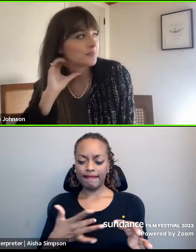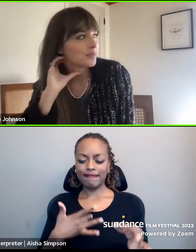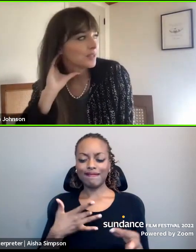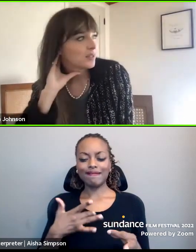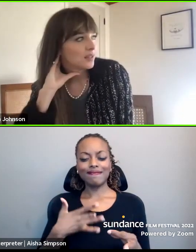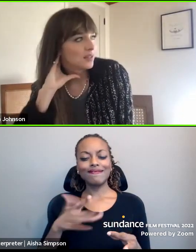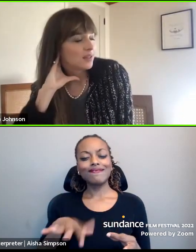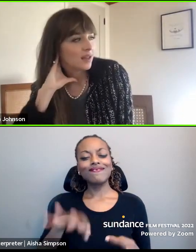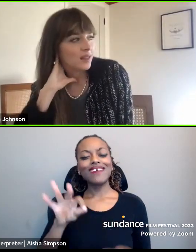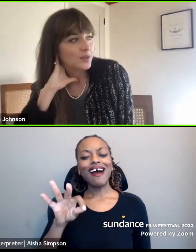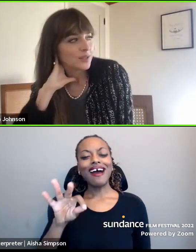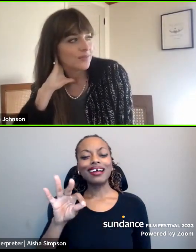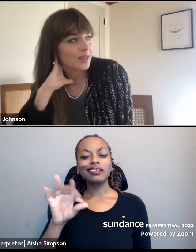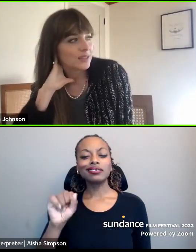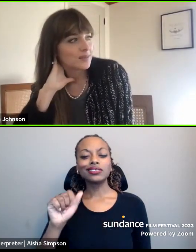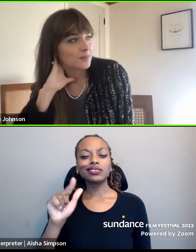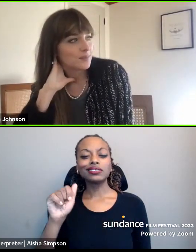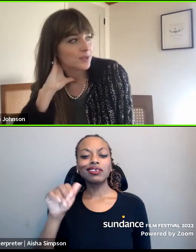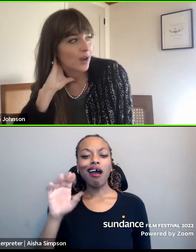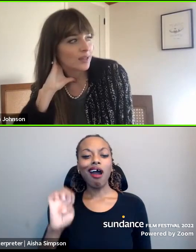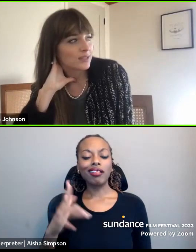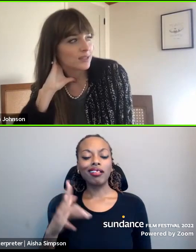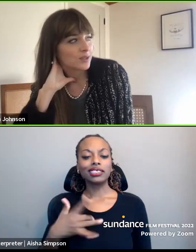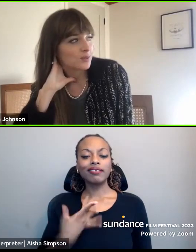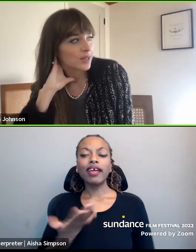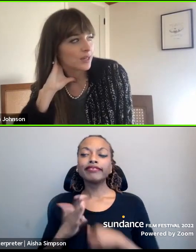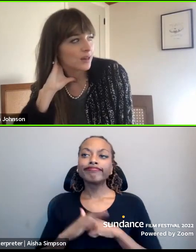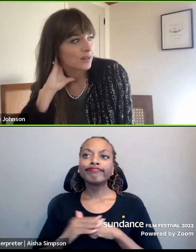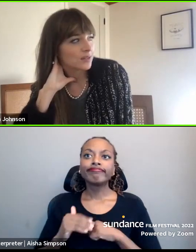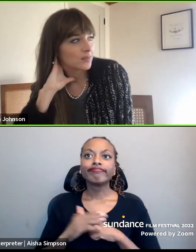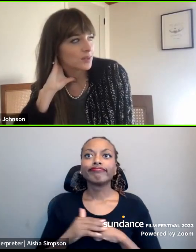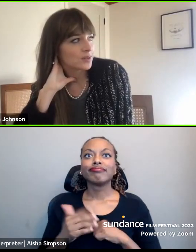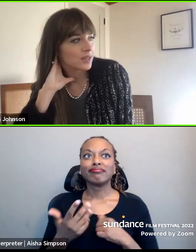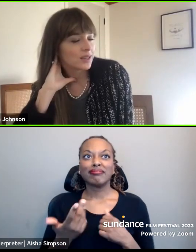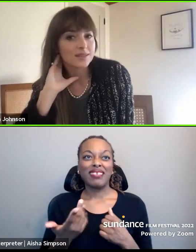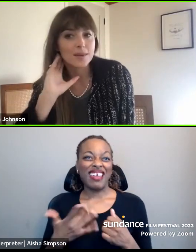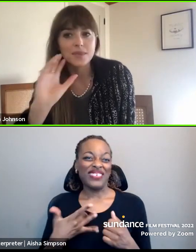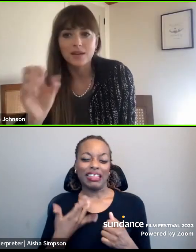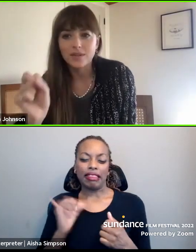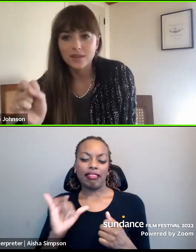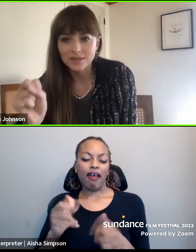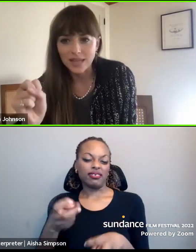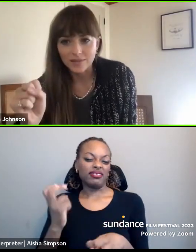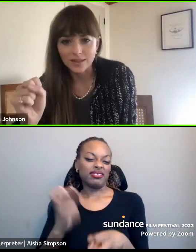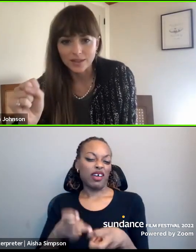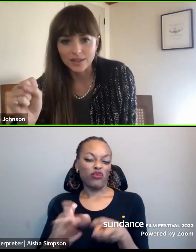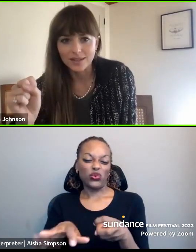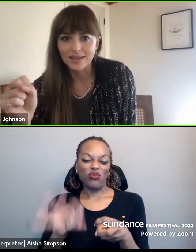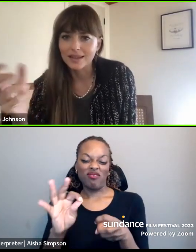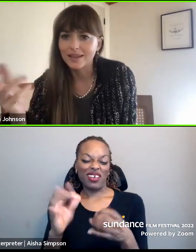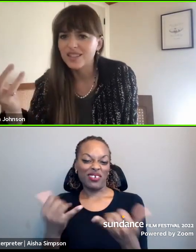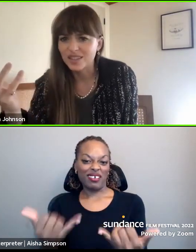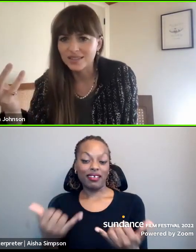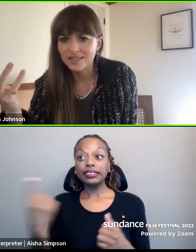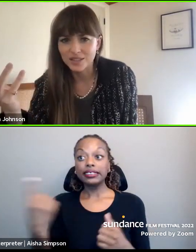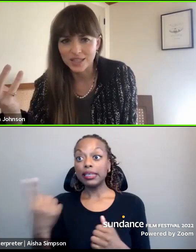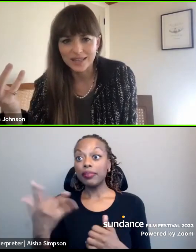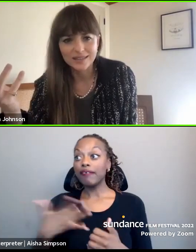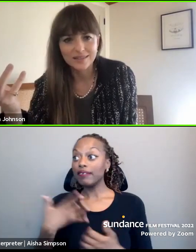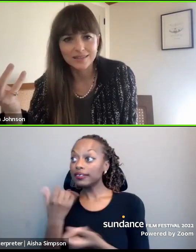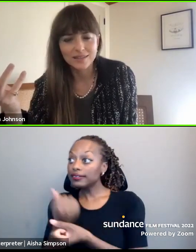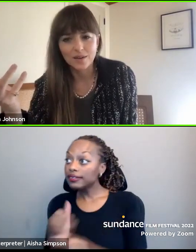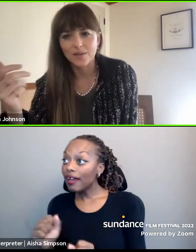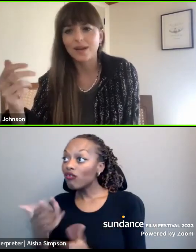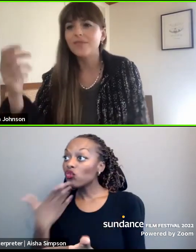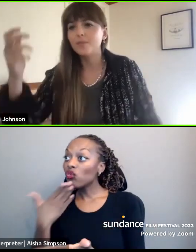uh, elusive thing to try to do right now. It's almost like something feels safe and good and then it turns to